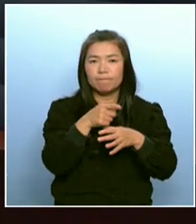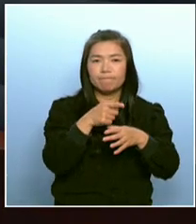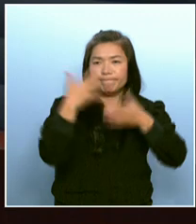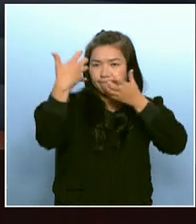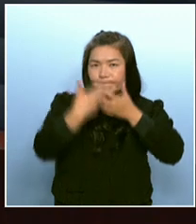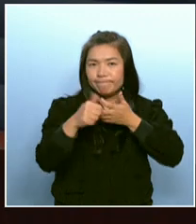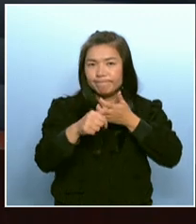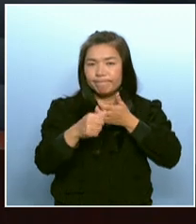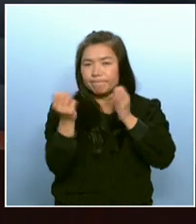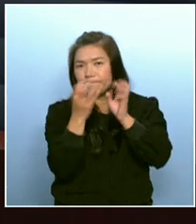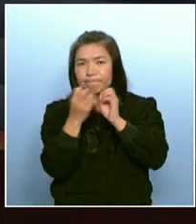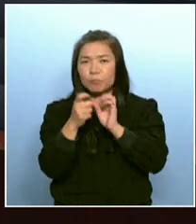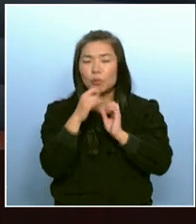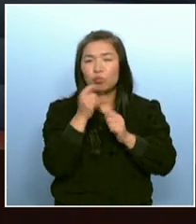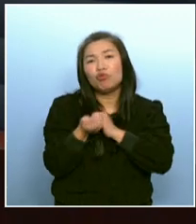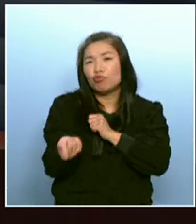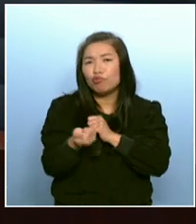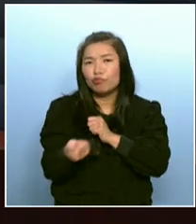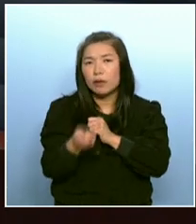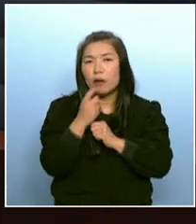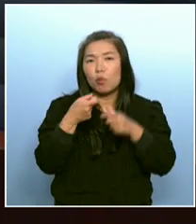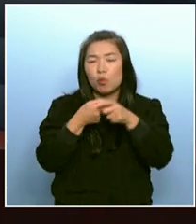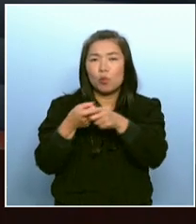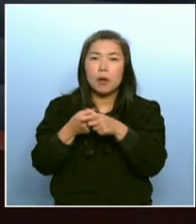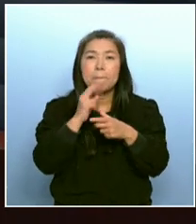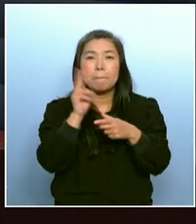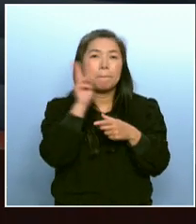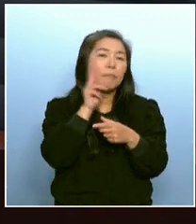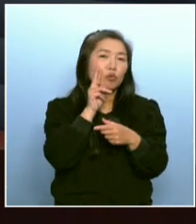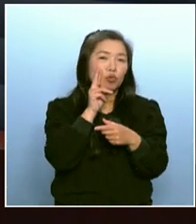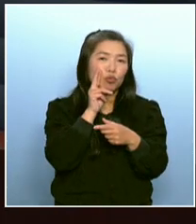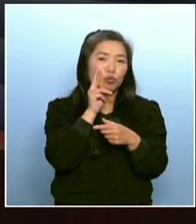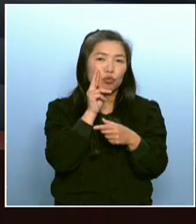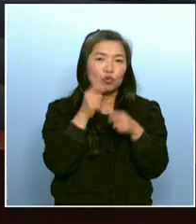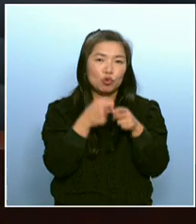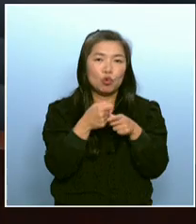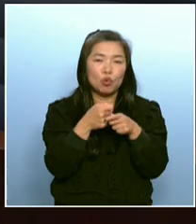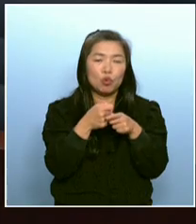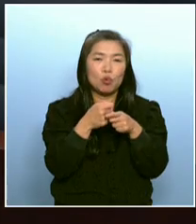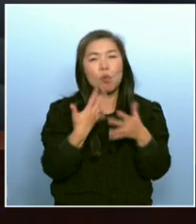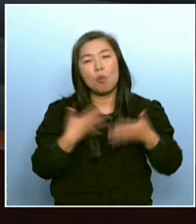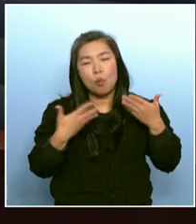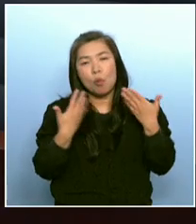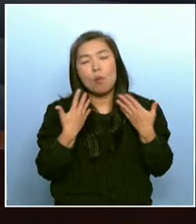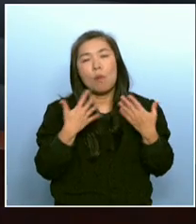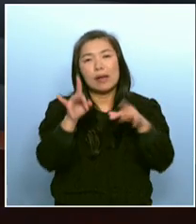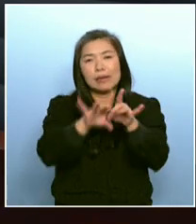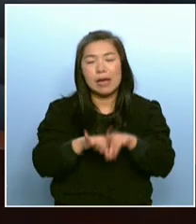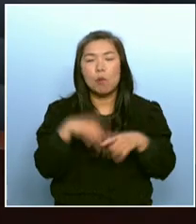the LWB work with the Housing Department as well as the Development Bureau to make good use of